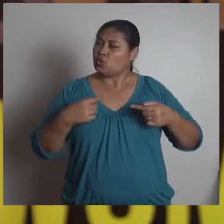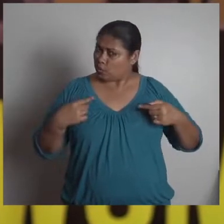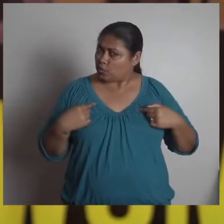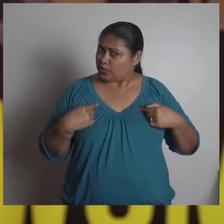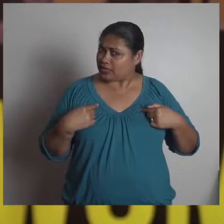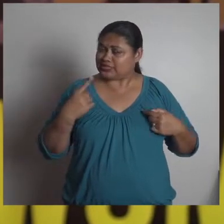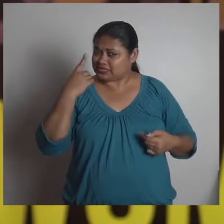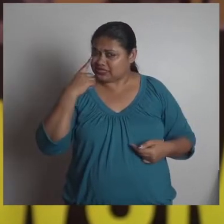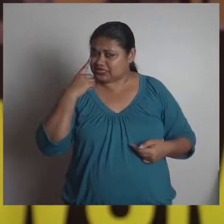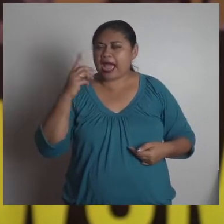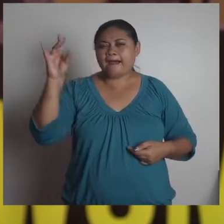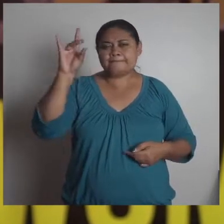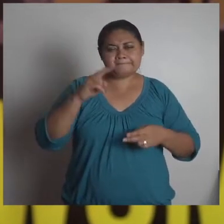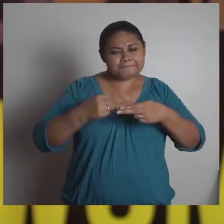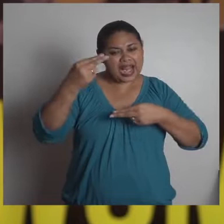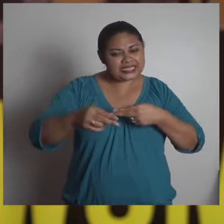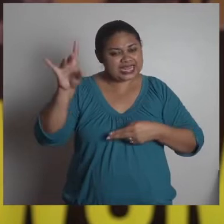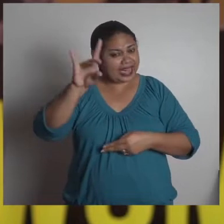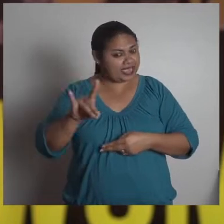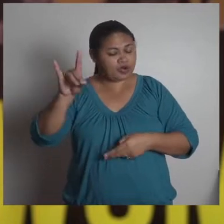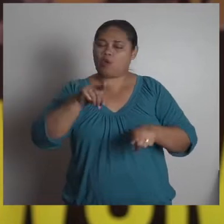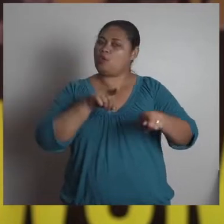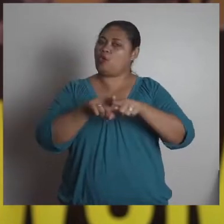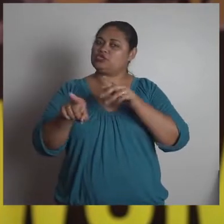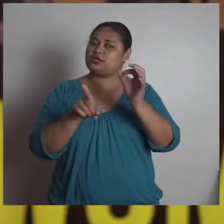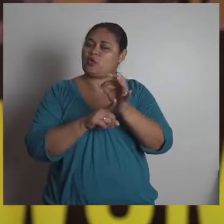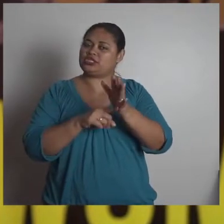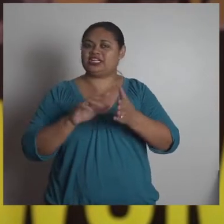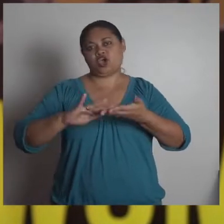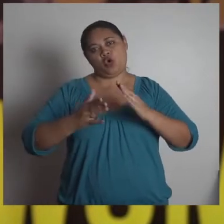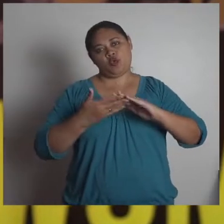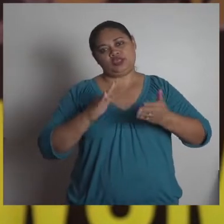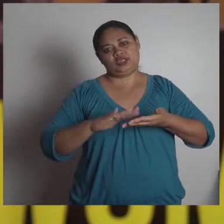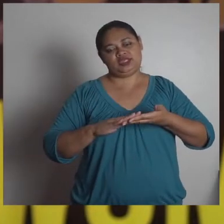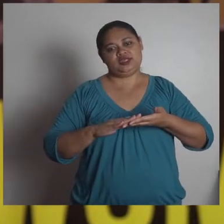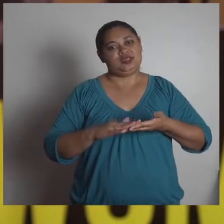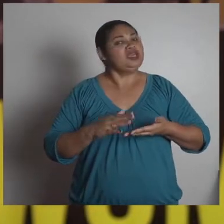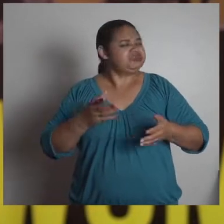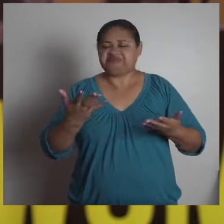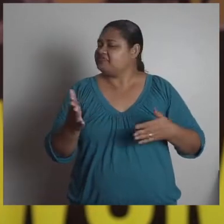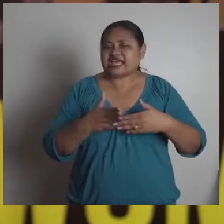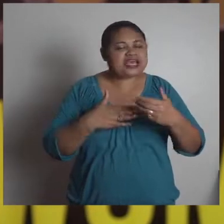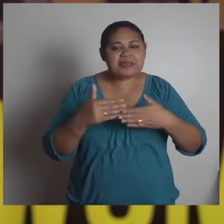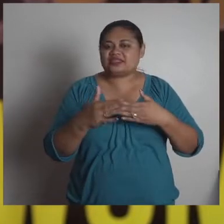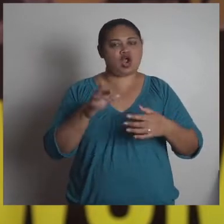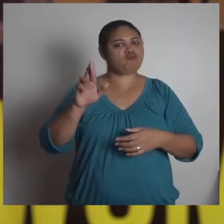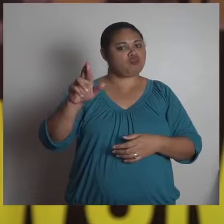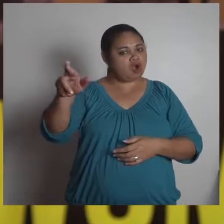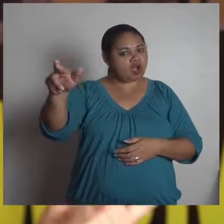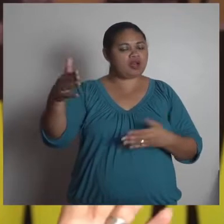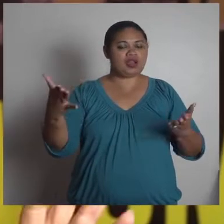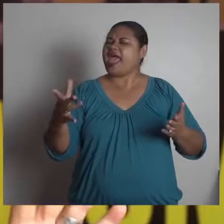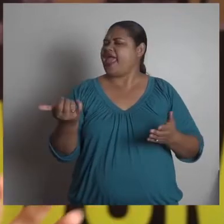biodiversity, do we actually know what plants and animals are the most important in our local community? Whatever